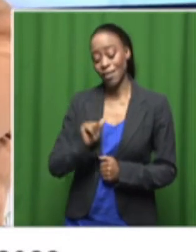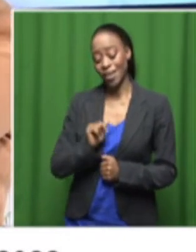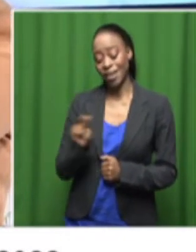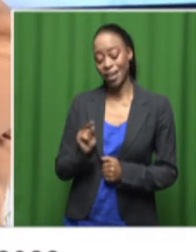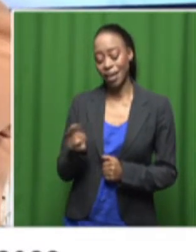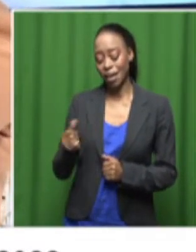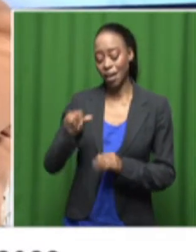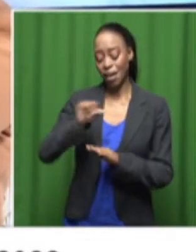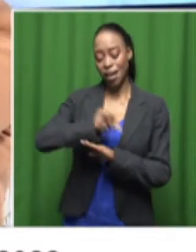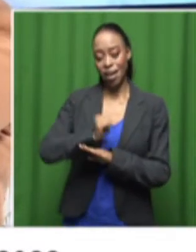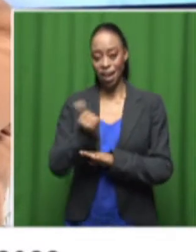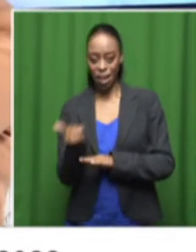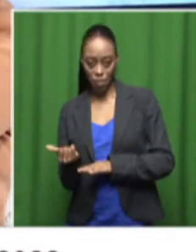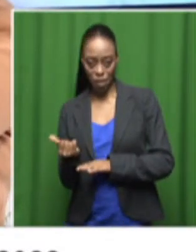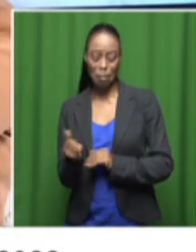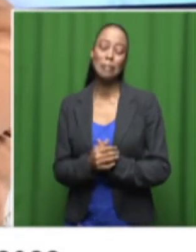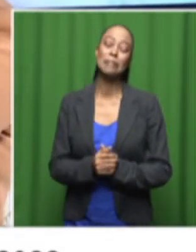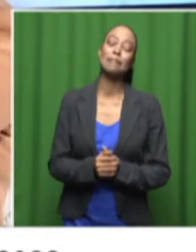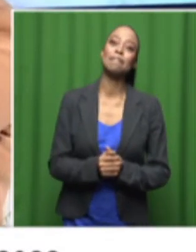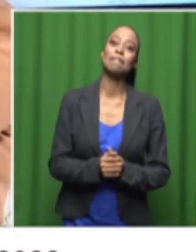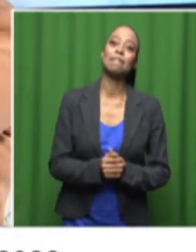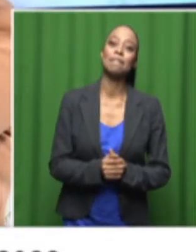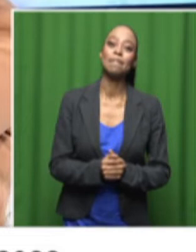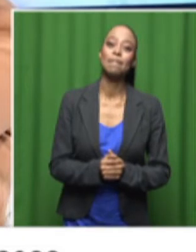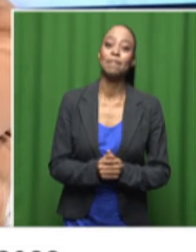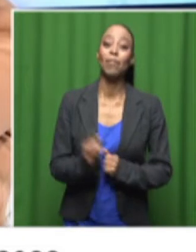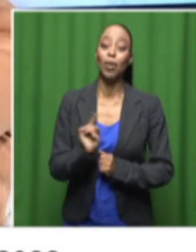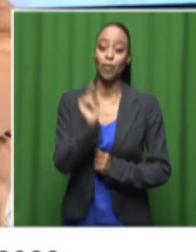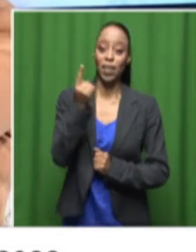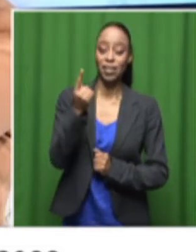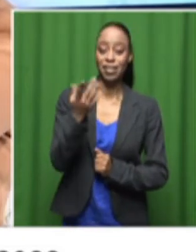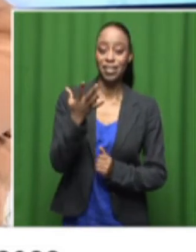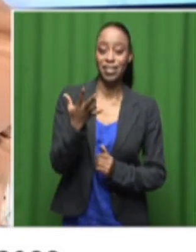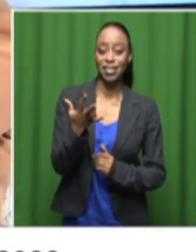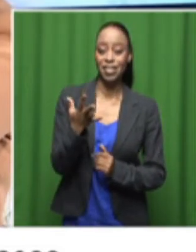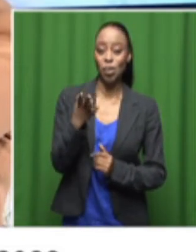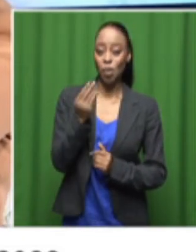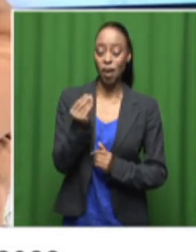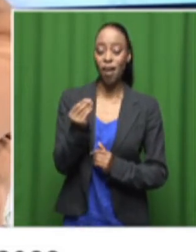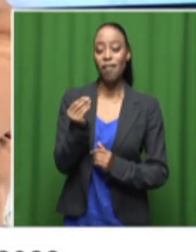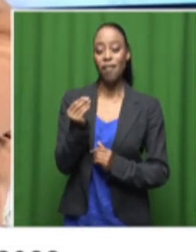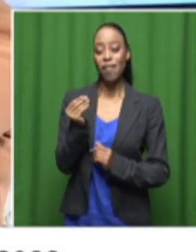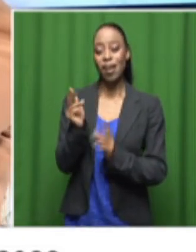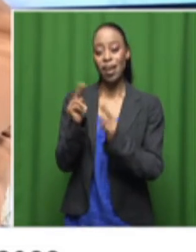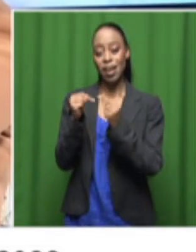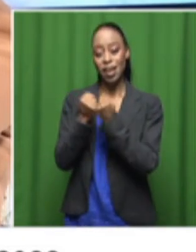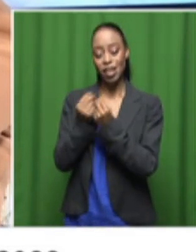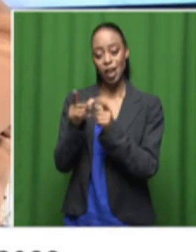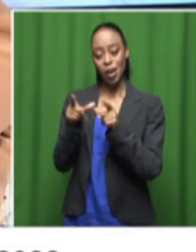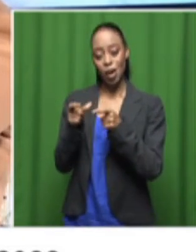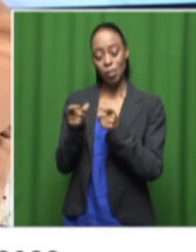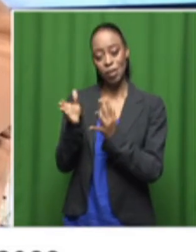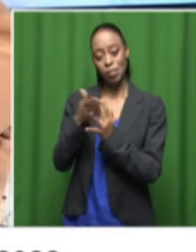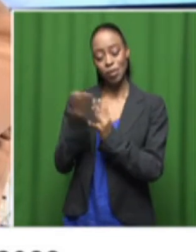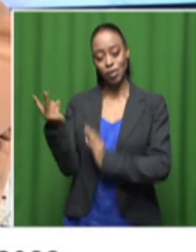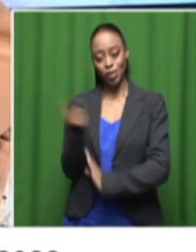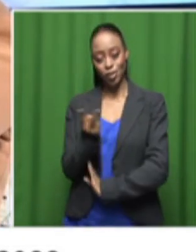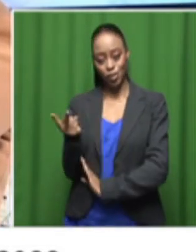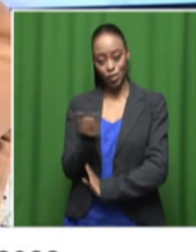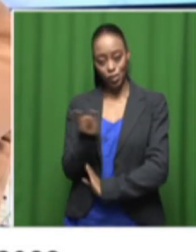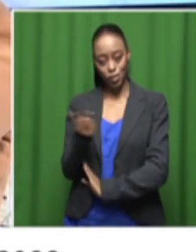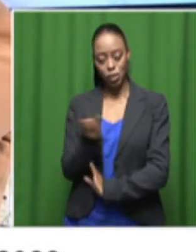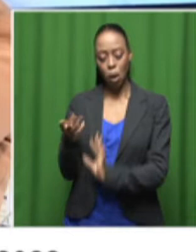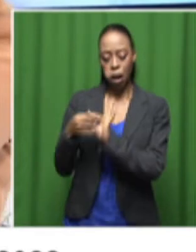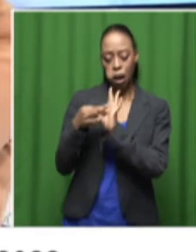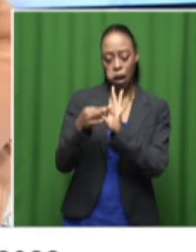are neighboring countries. First, we have a binational commission between the two countries. We do cooperate